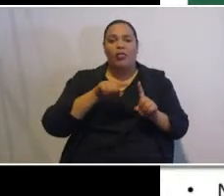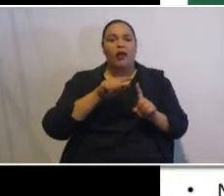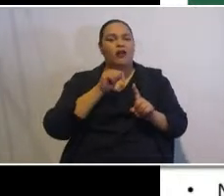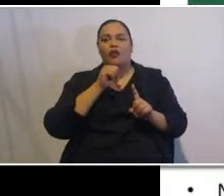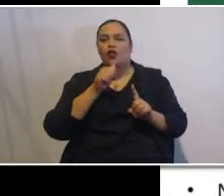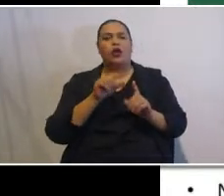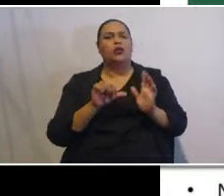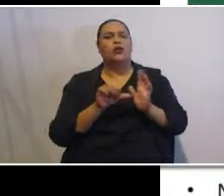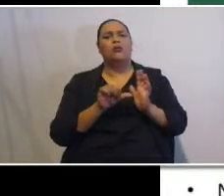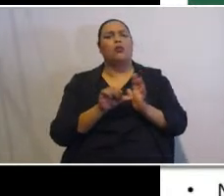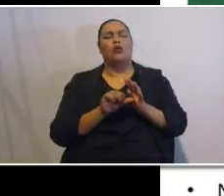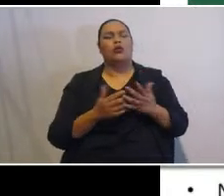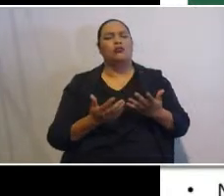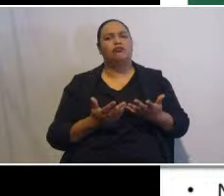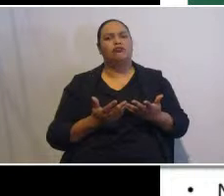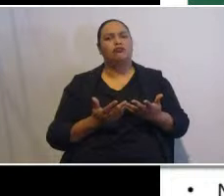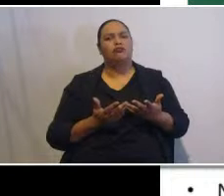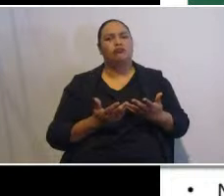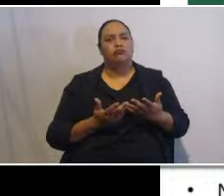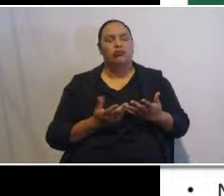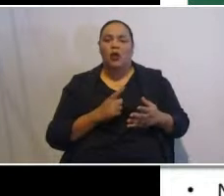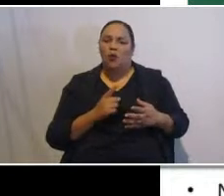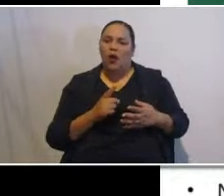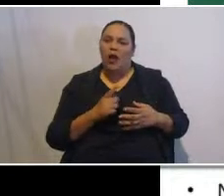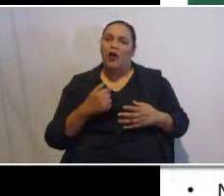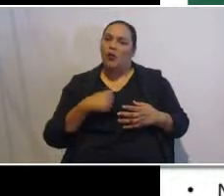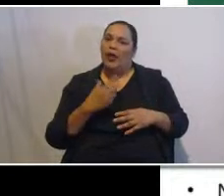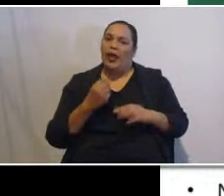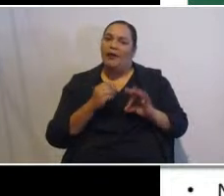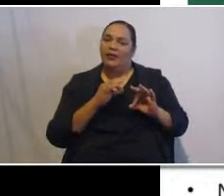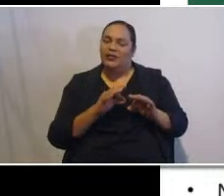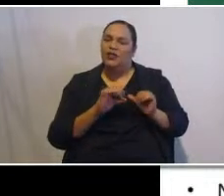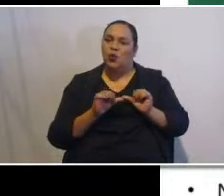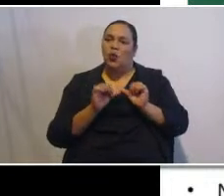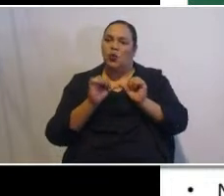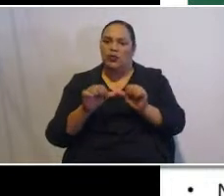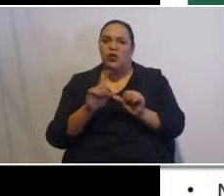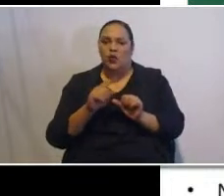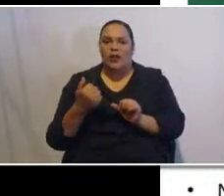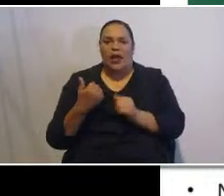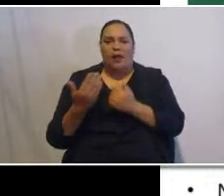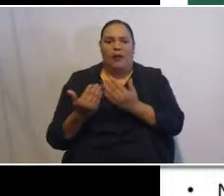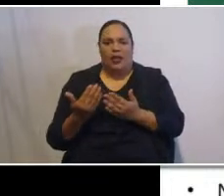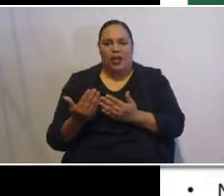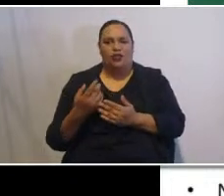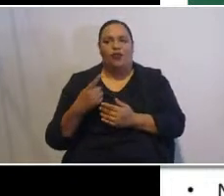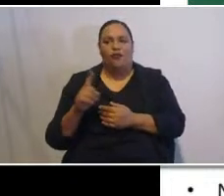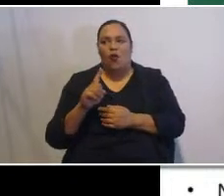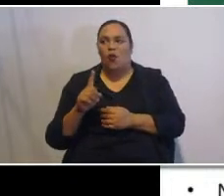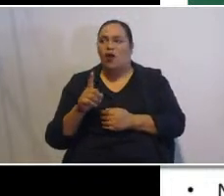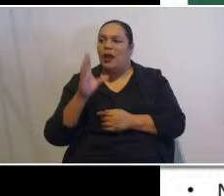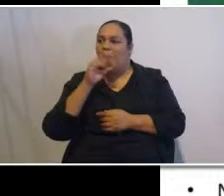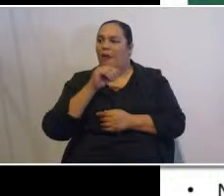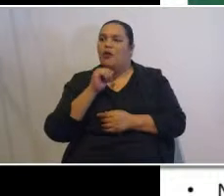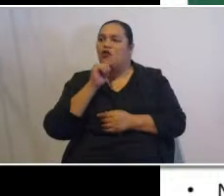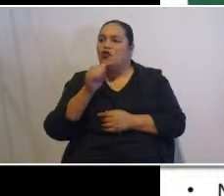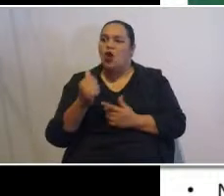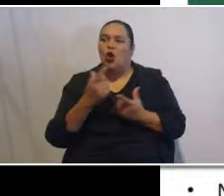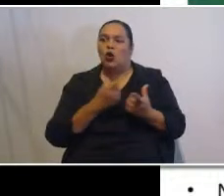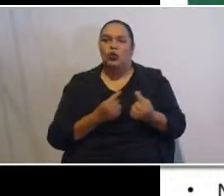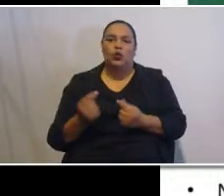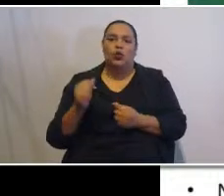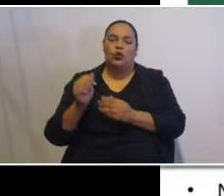as important, so that we have this constant application to not do